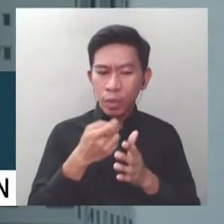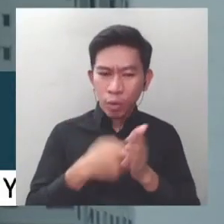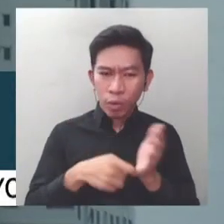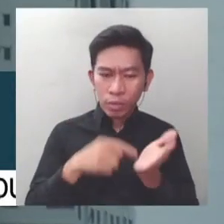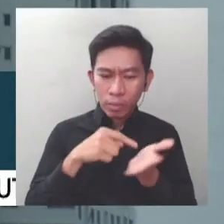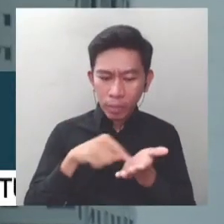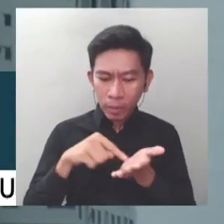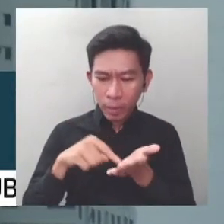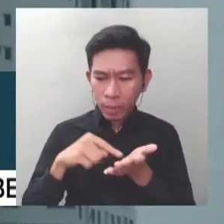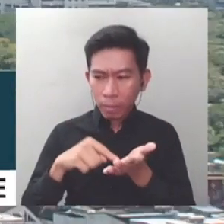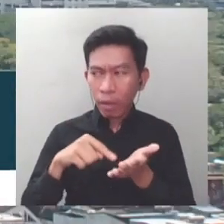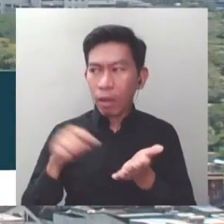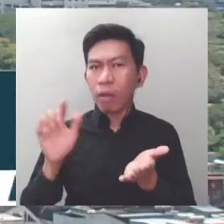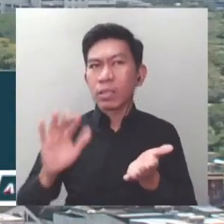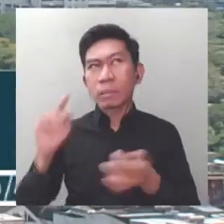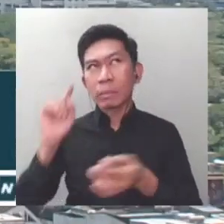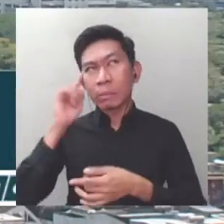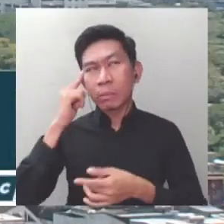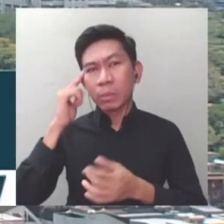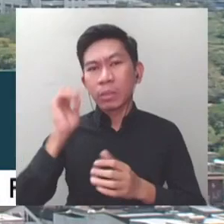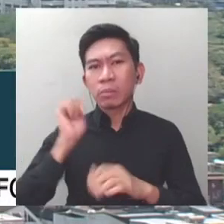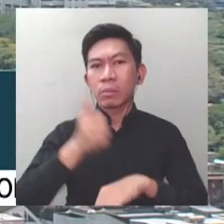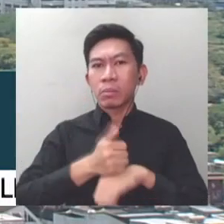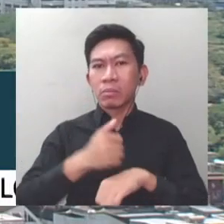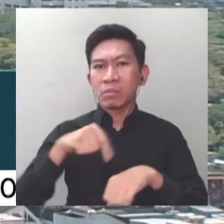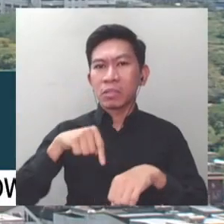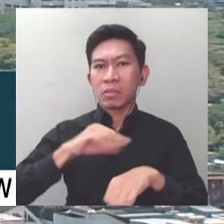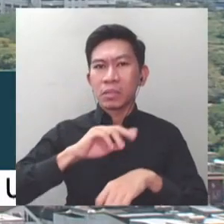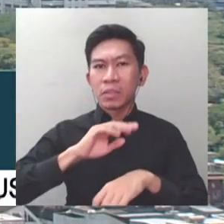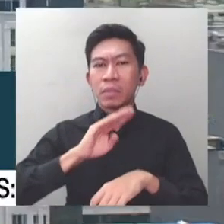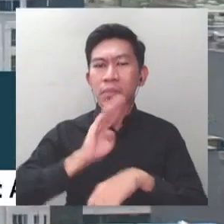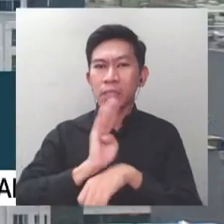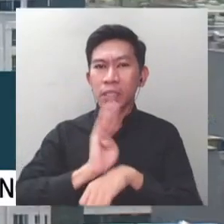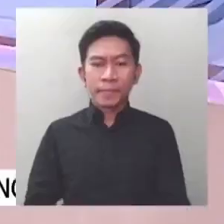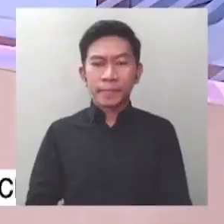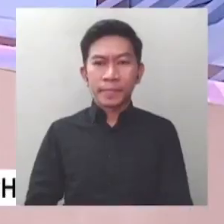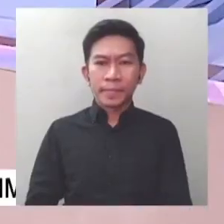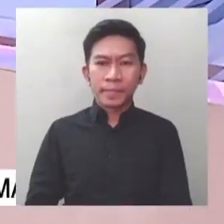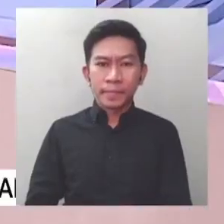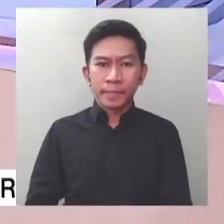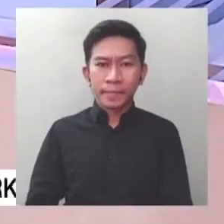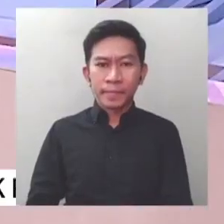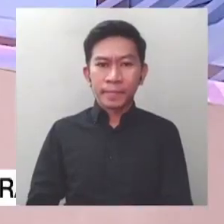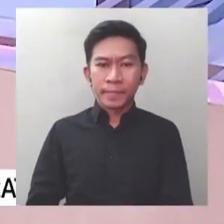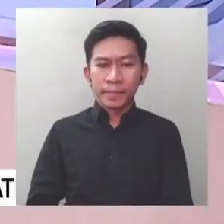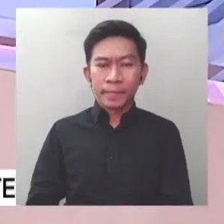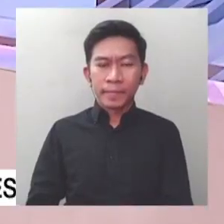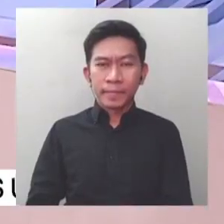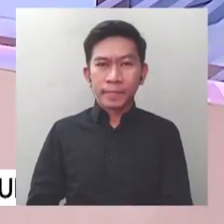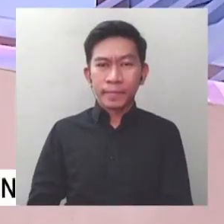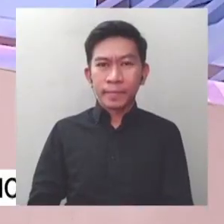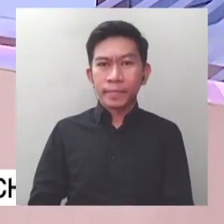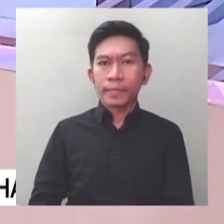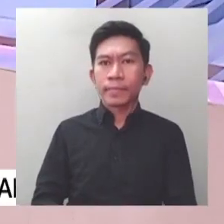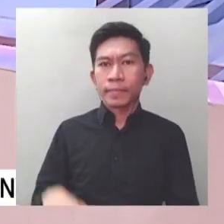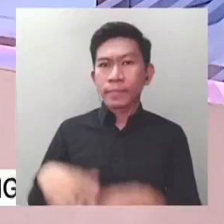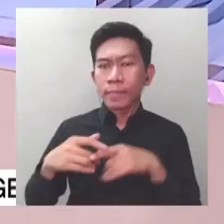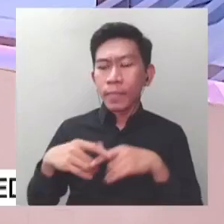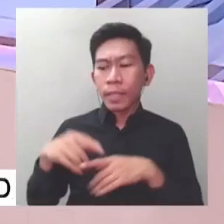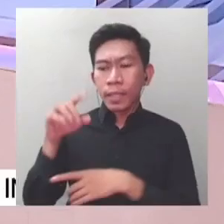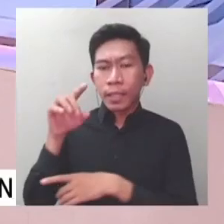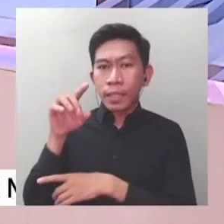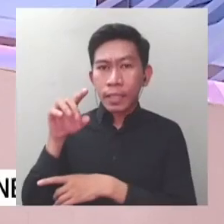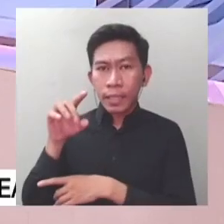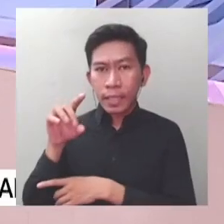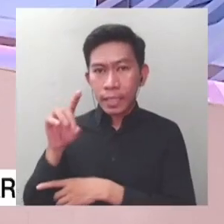shop in the country. Andrea Taguines, ABS-CBN News. The Migrant Workers Department leaving it up to the